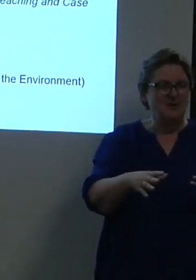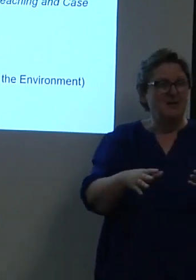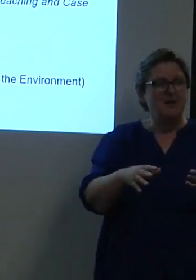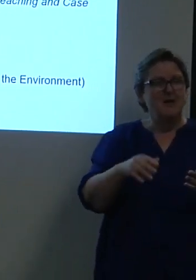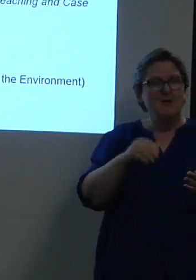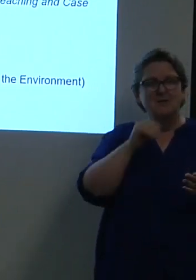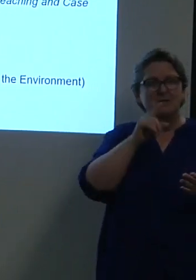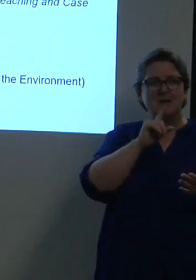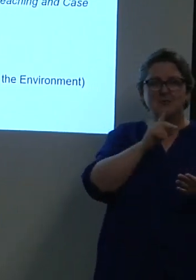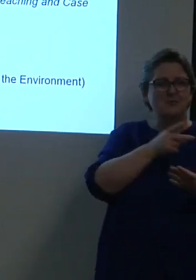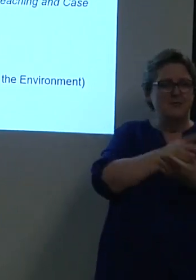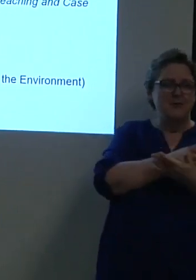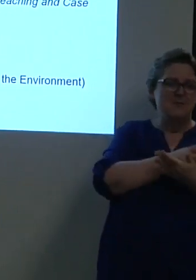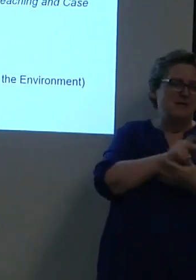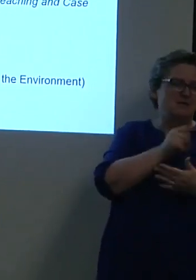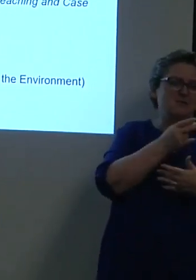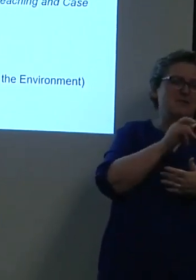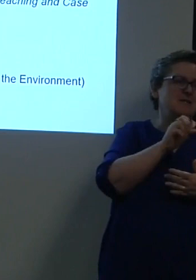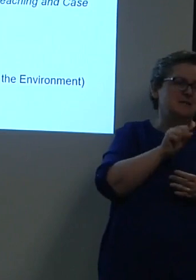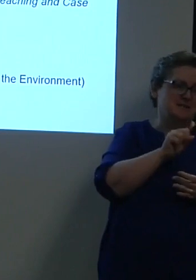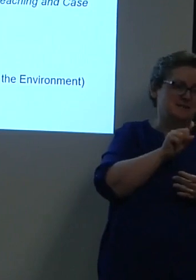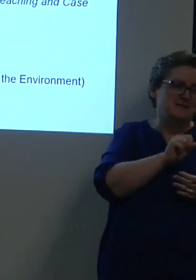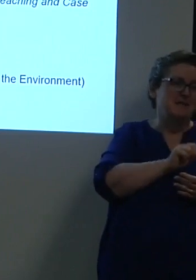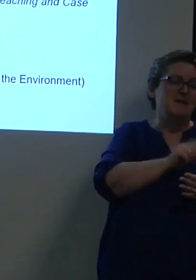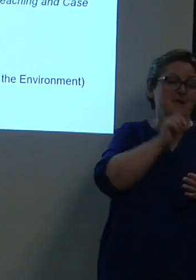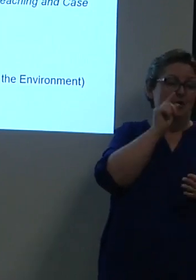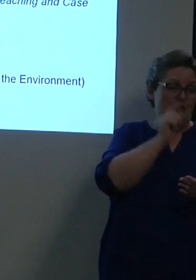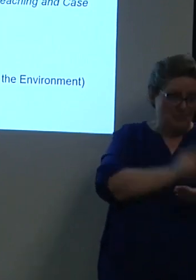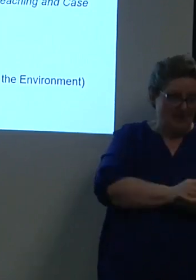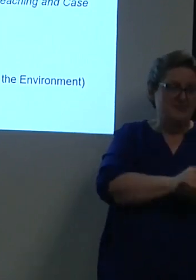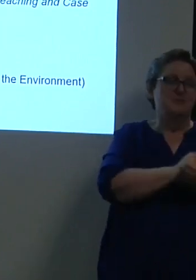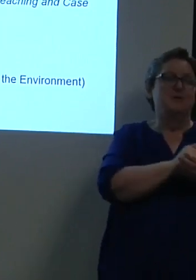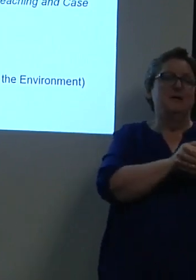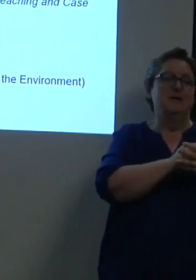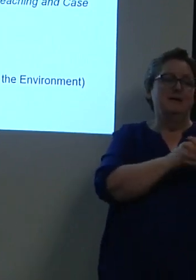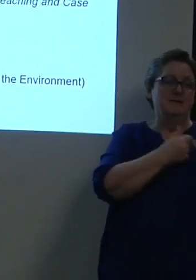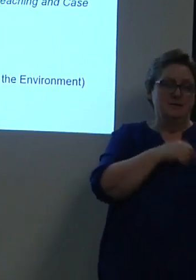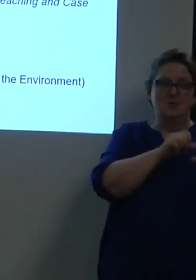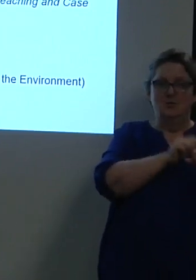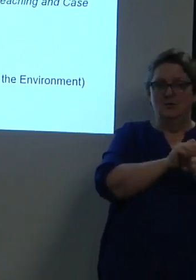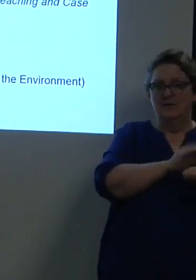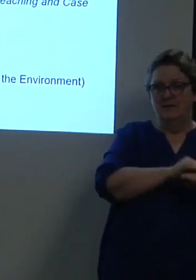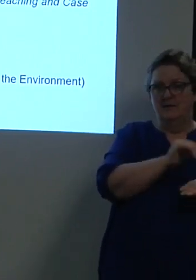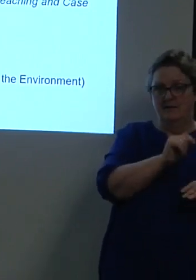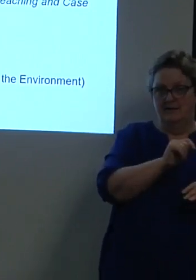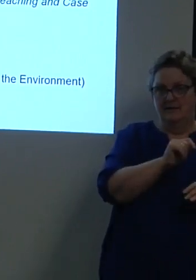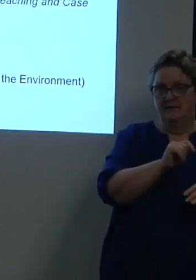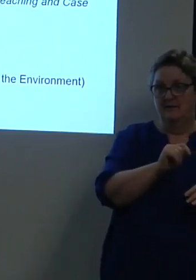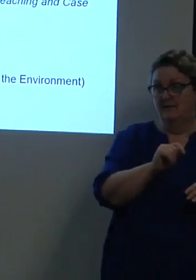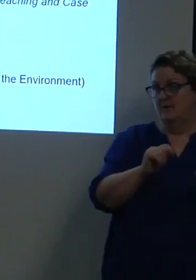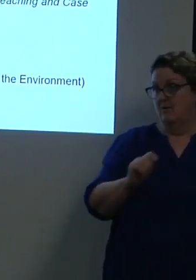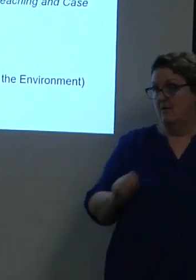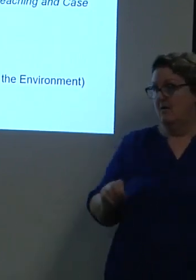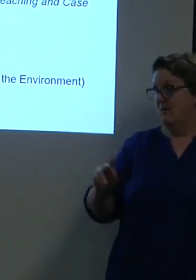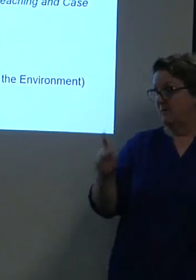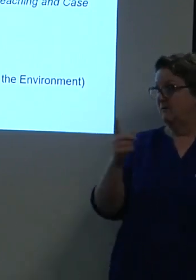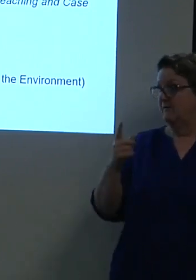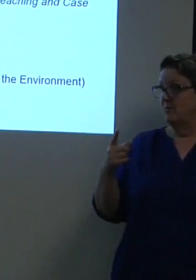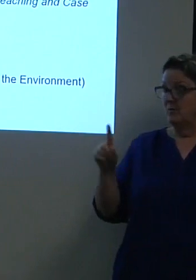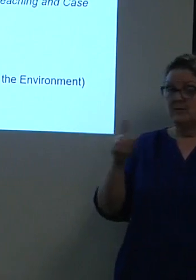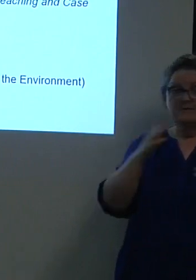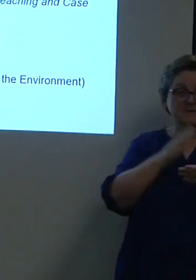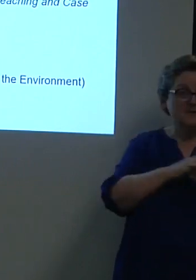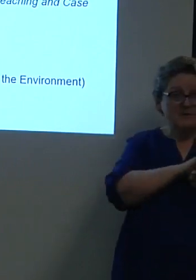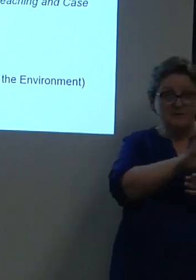true for their master's thesis, right? They're going to finish that and graduate, and they're still working on getting that out there. So it's a real opportunity, if it works for some of